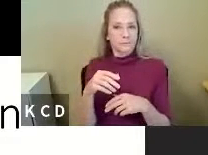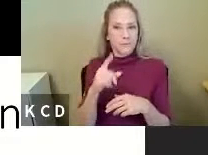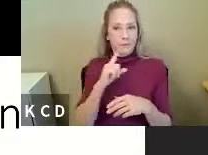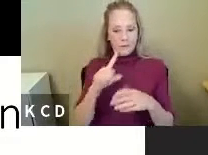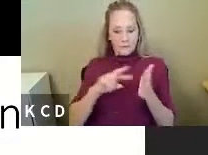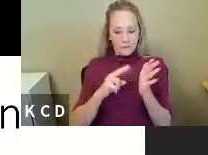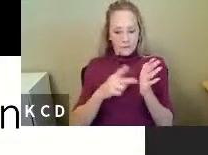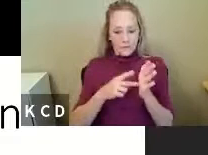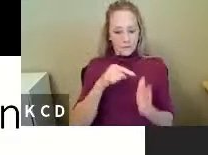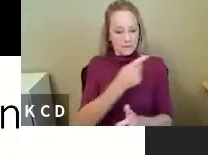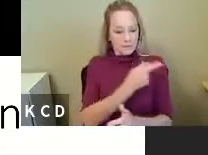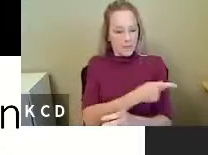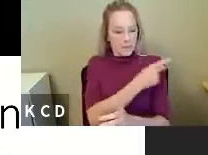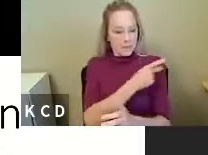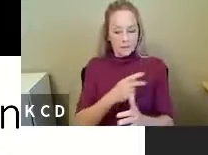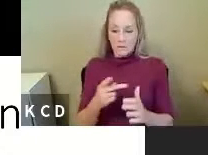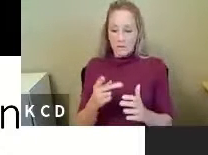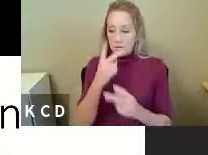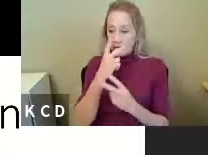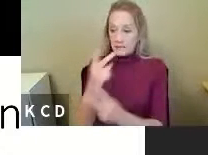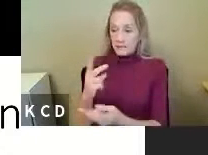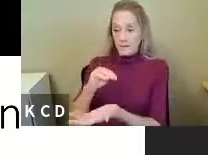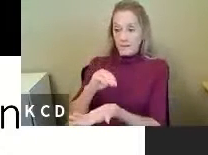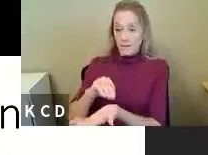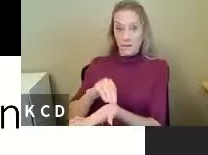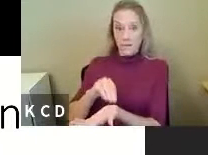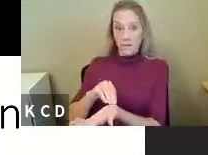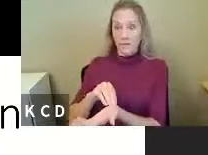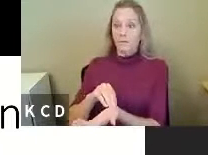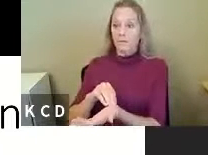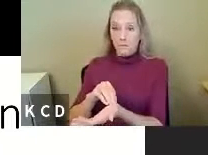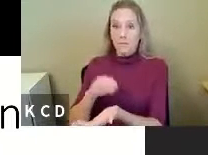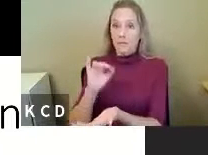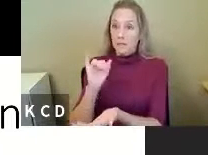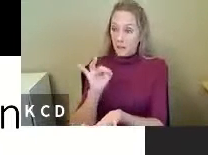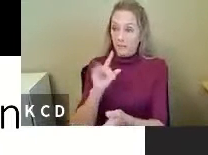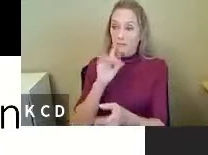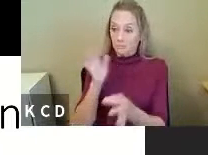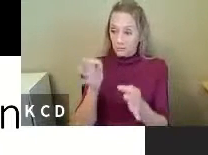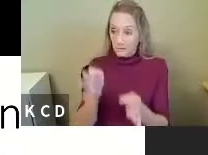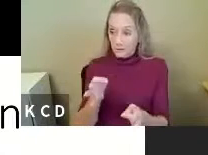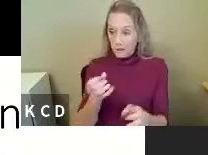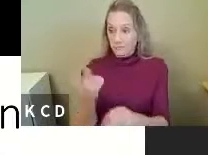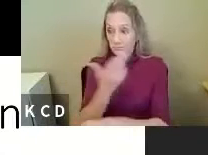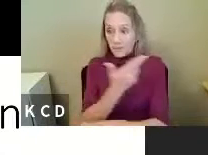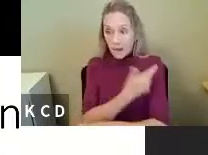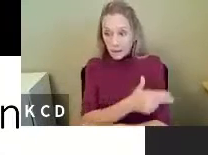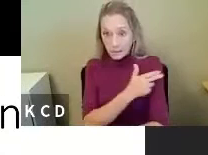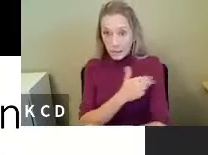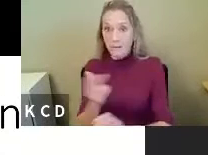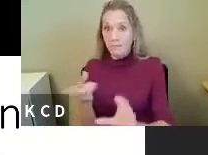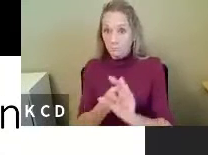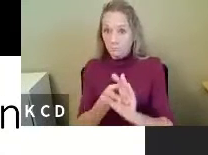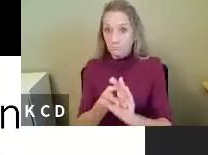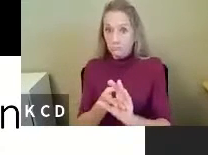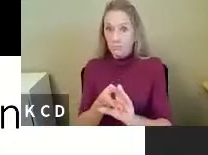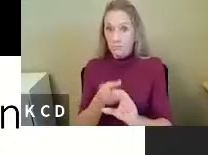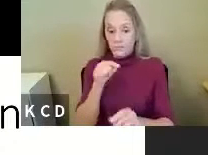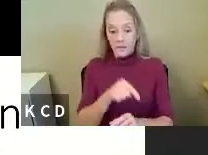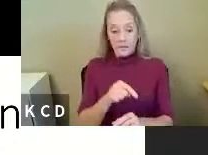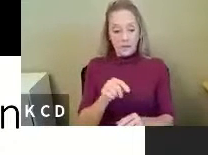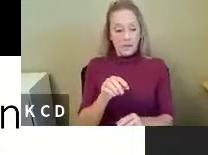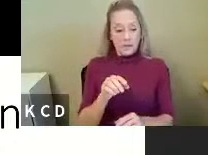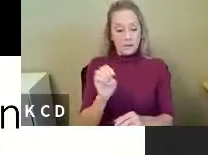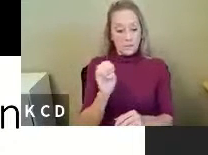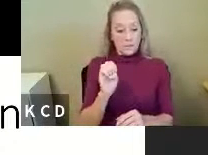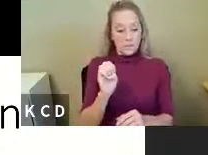between a patient and a physician seeing that patient. And then if they're to be admitted, or the recommendation is to be admitted, then that emergency department